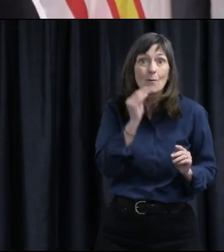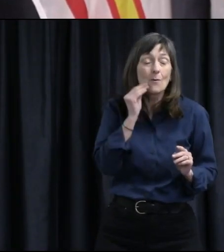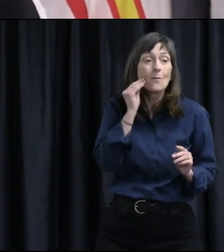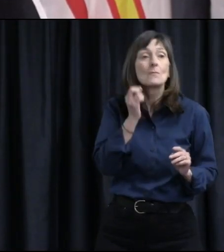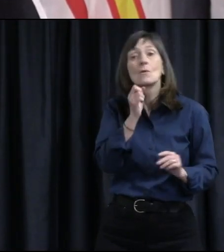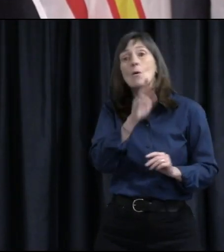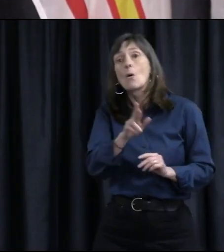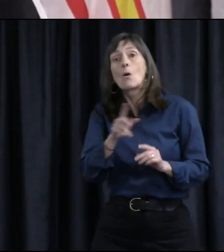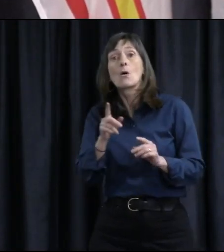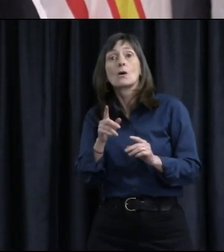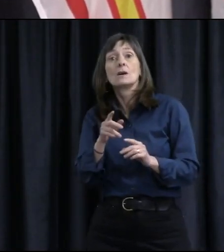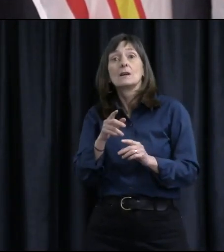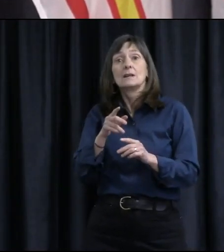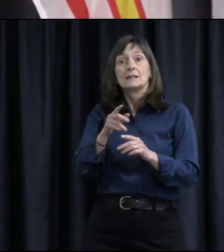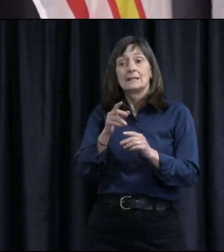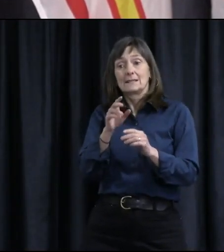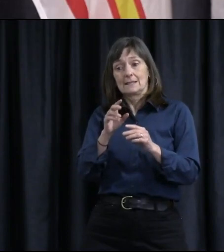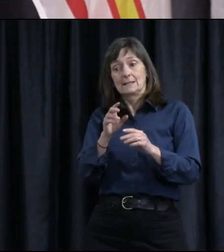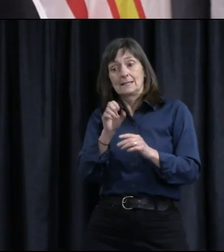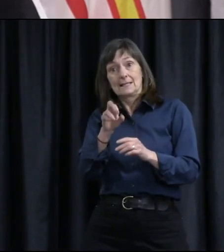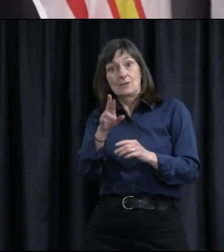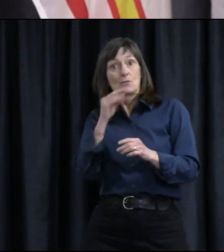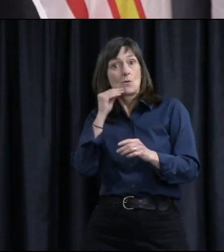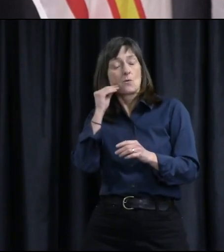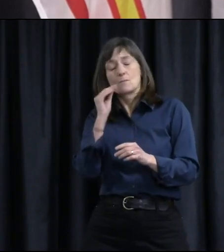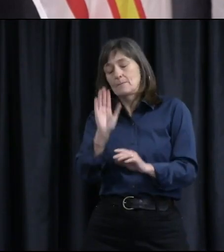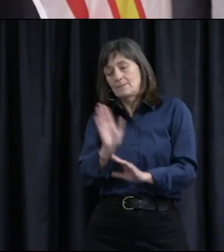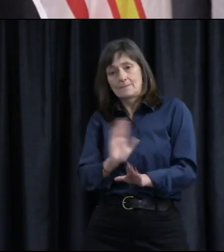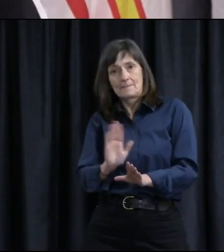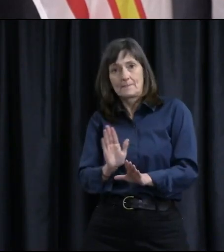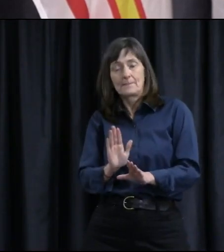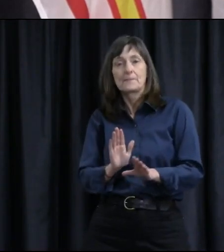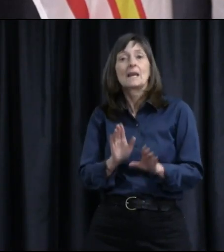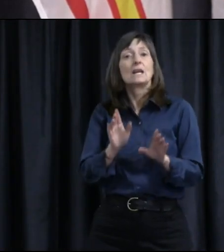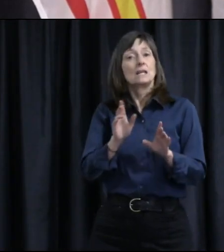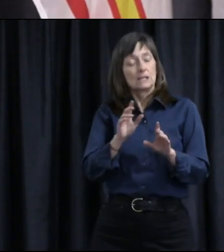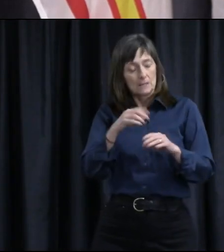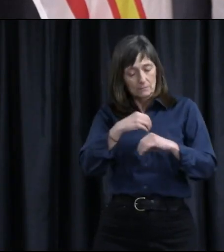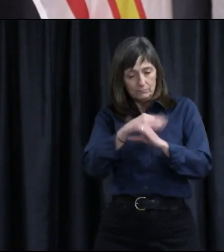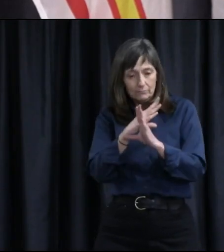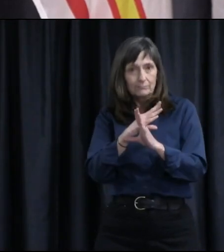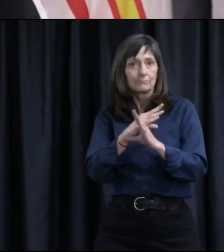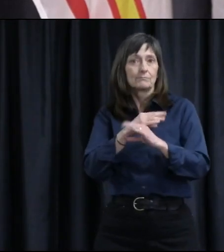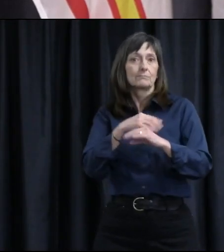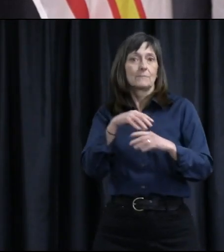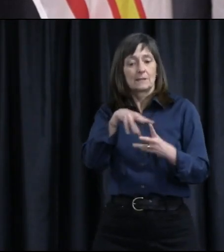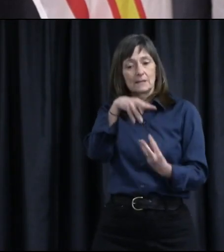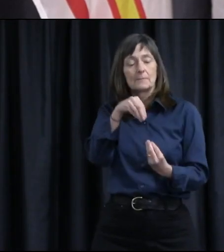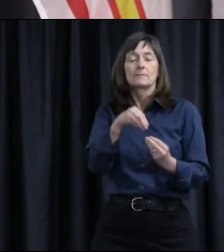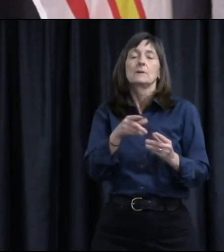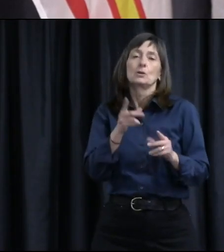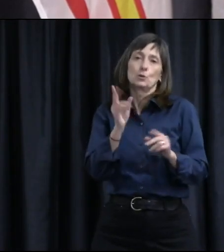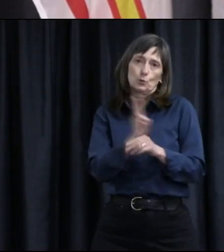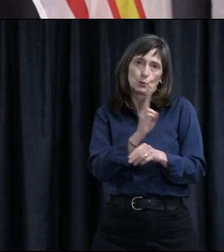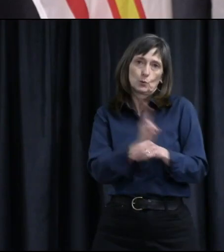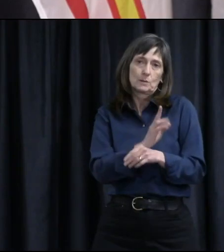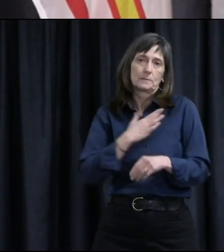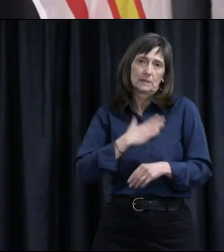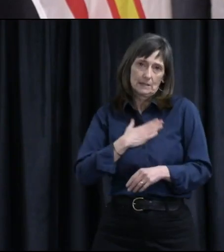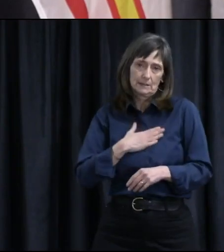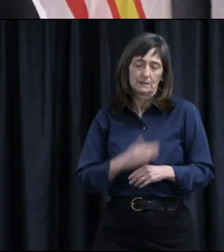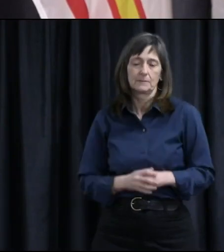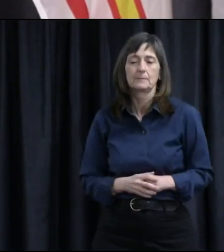call your grandparents, not visit them. We need to keep them safe. We live in a time of rapid and